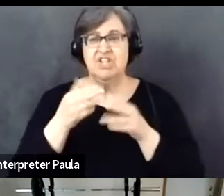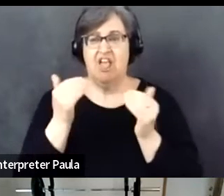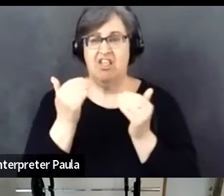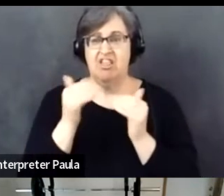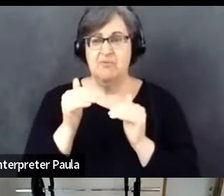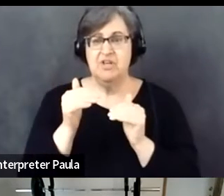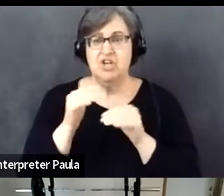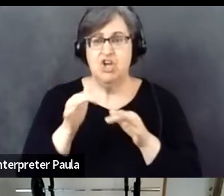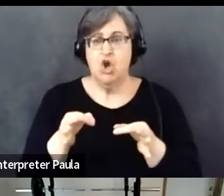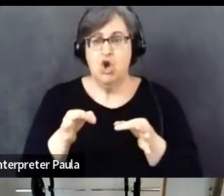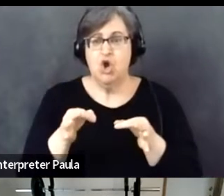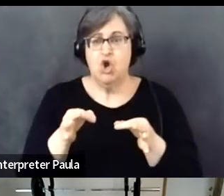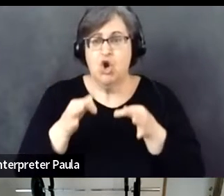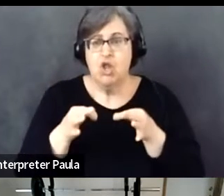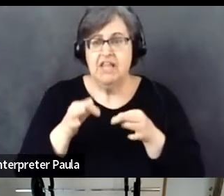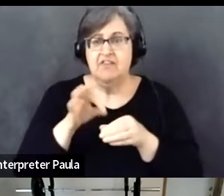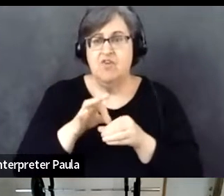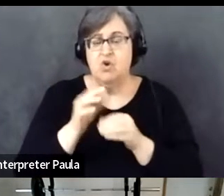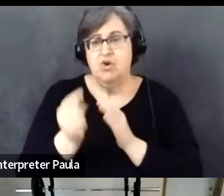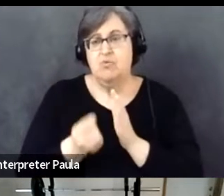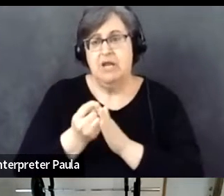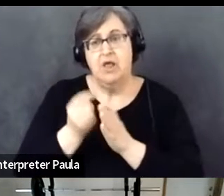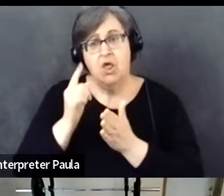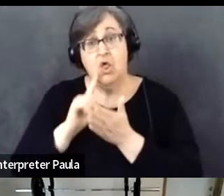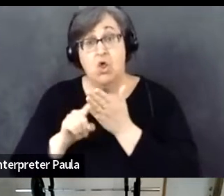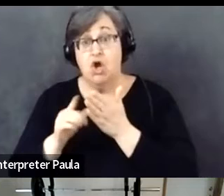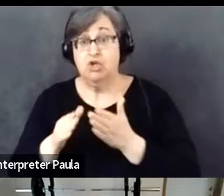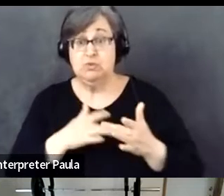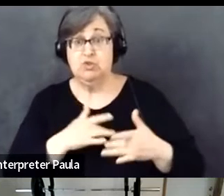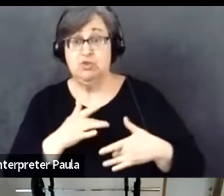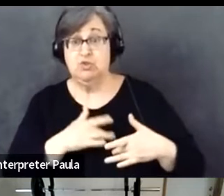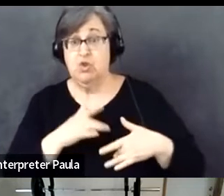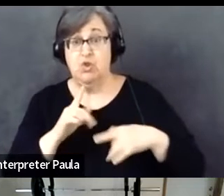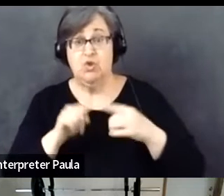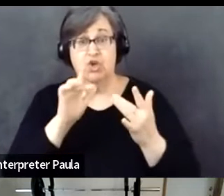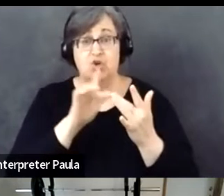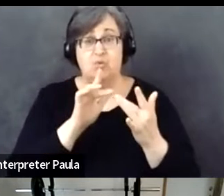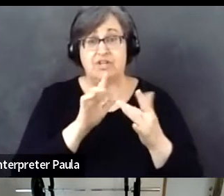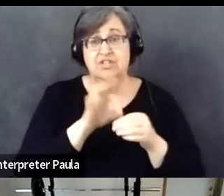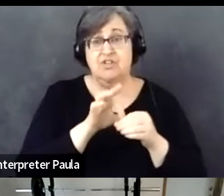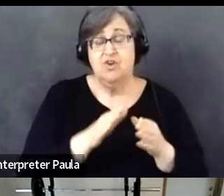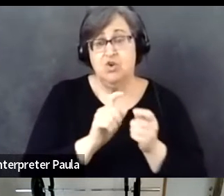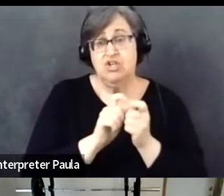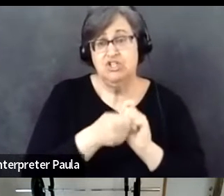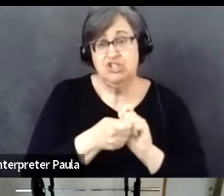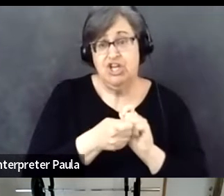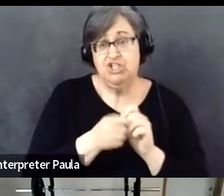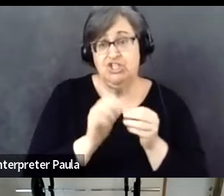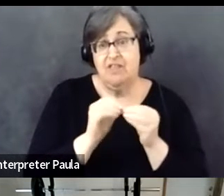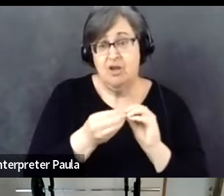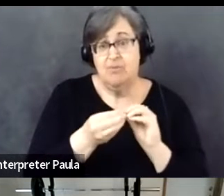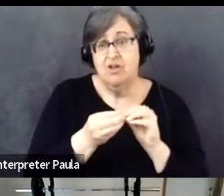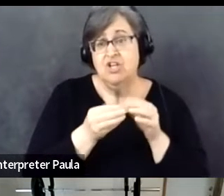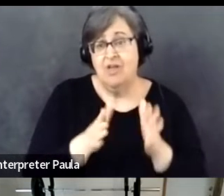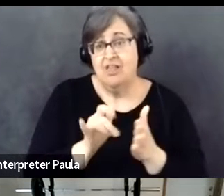have now, the auditors were concerned they wouldn't be able to reach the voters to get it changed in order to